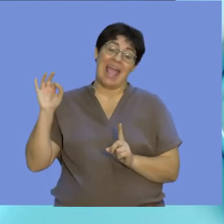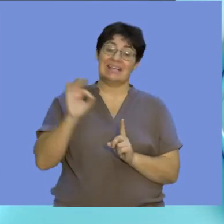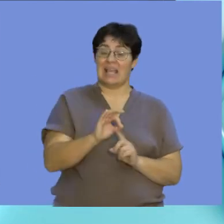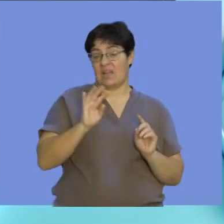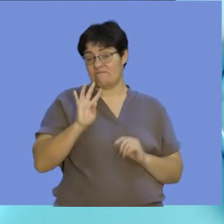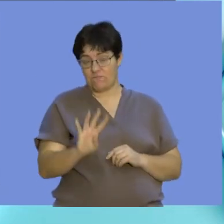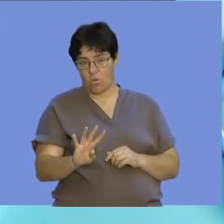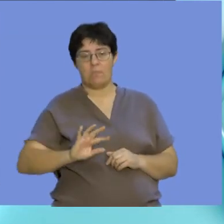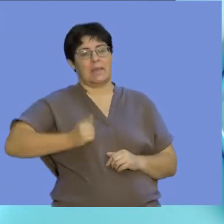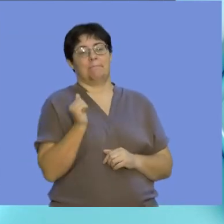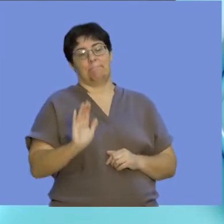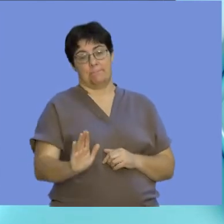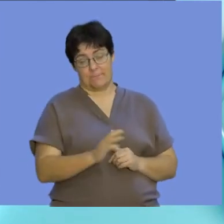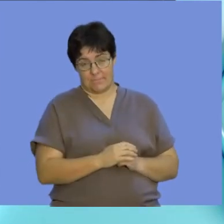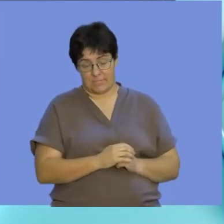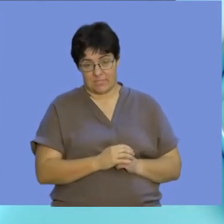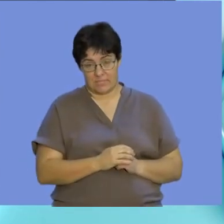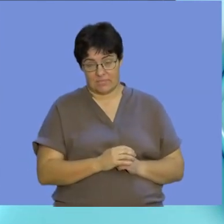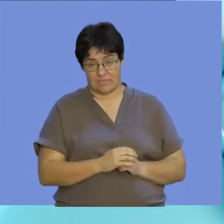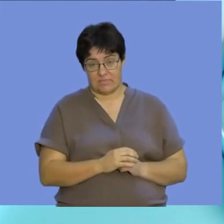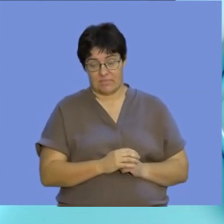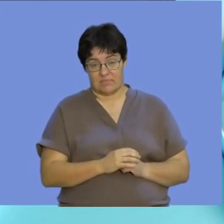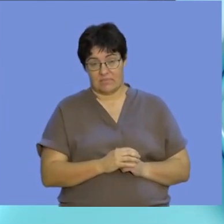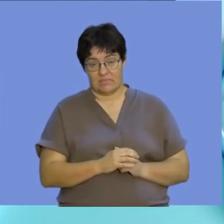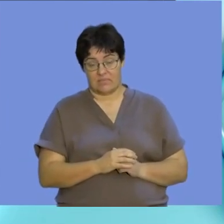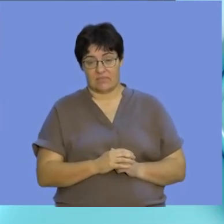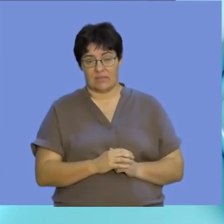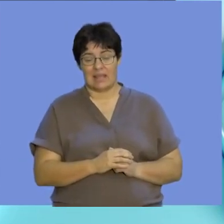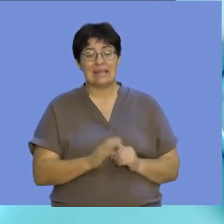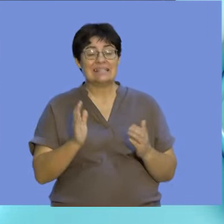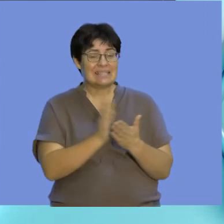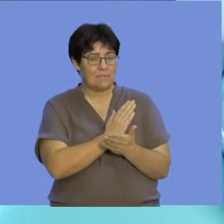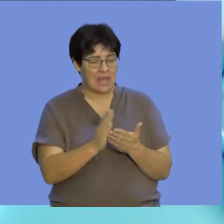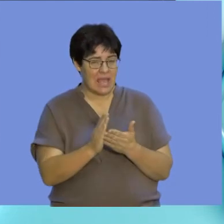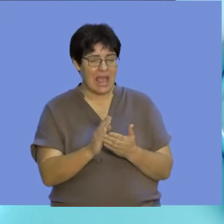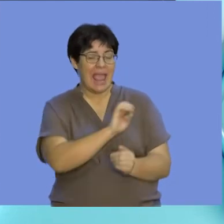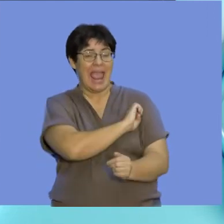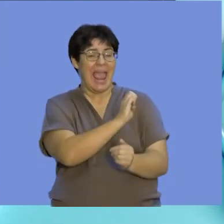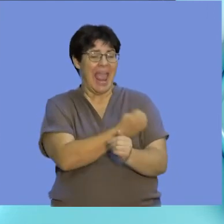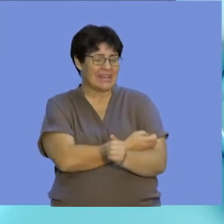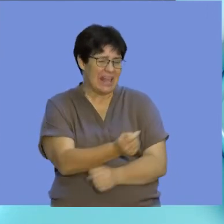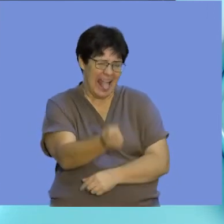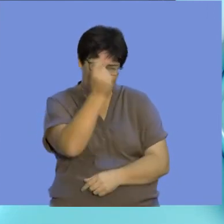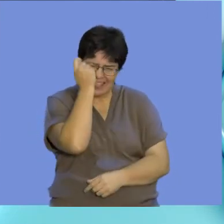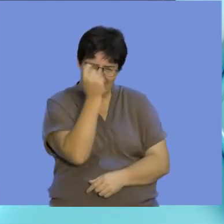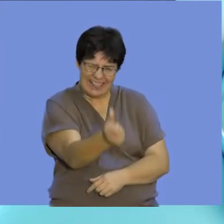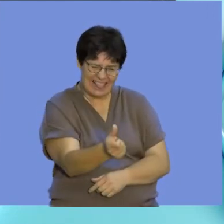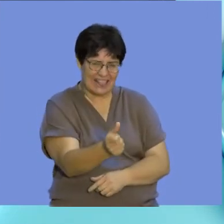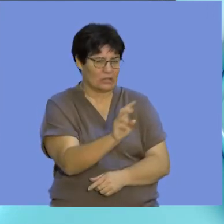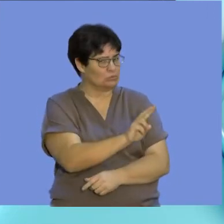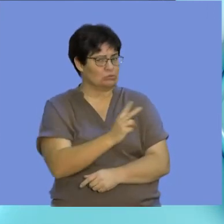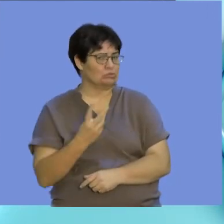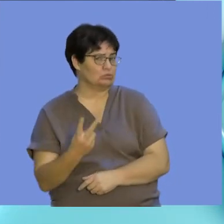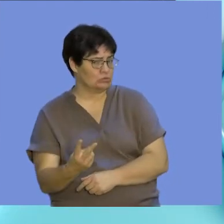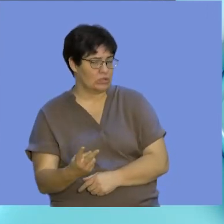I'm going to keep it. Sometimes in these questions, the change in energy is so small that if